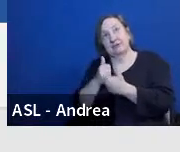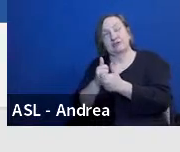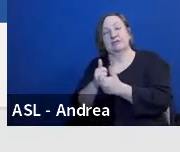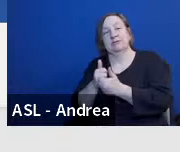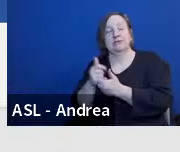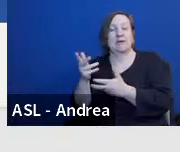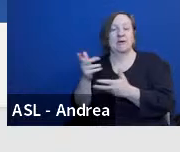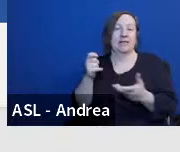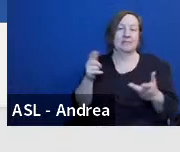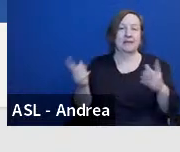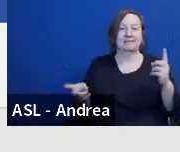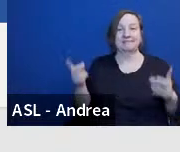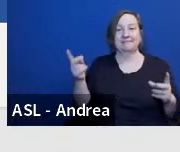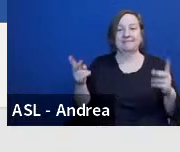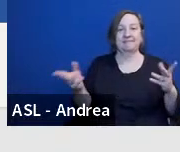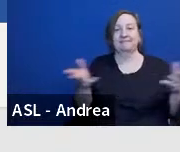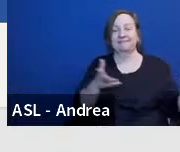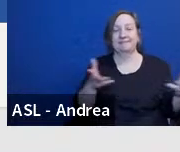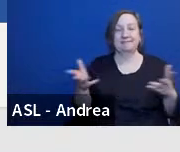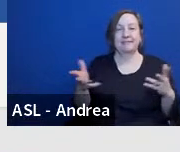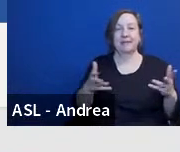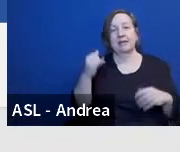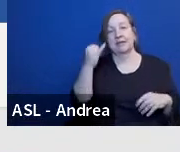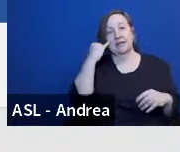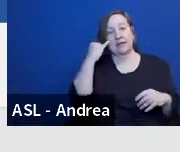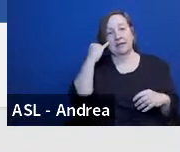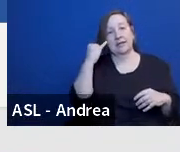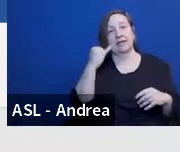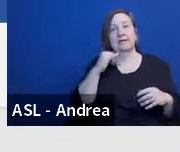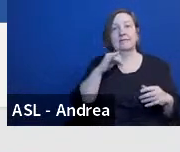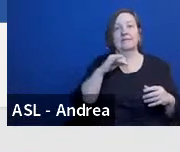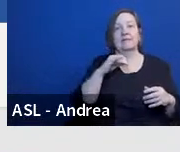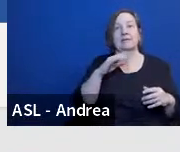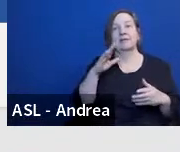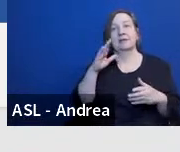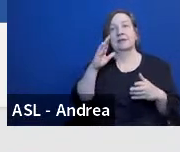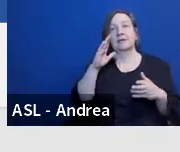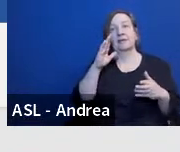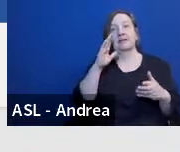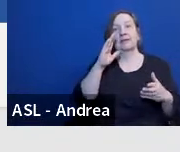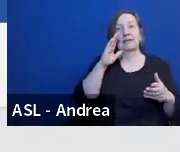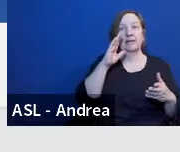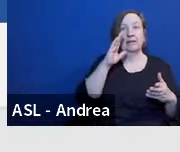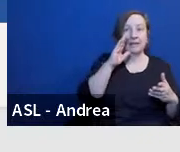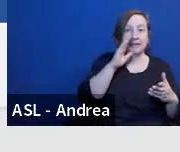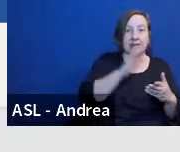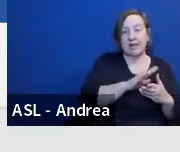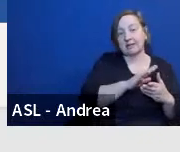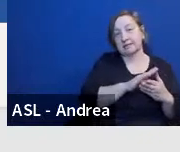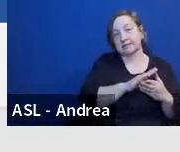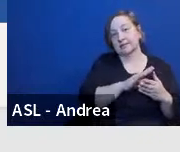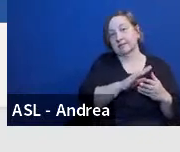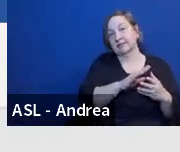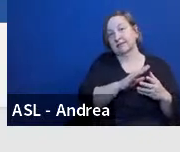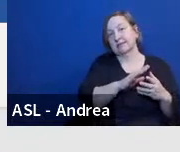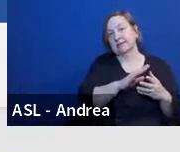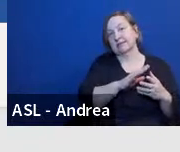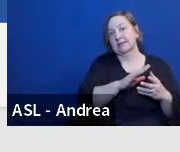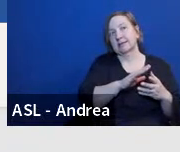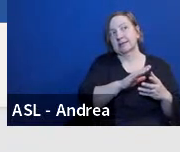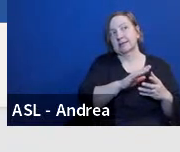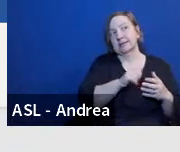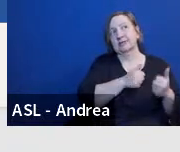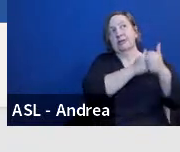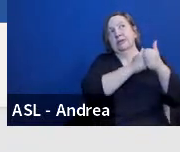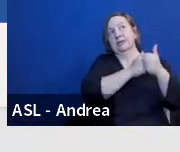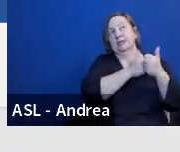like, in terms of, if you make it less onerous, it might be less valuable. But if you make it more